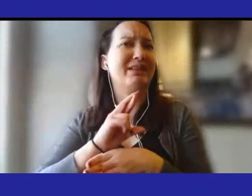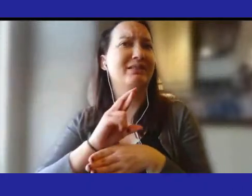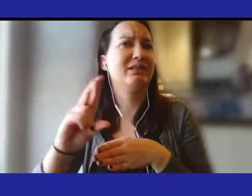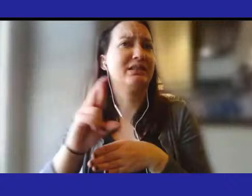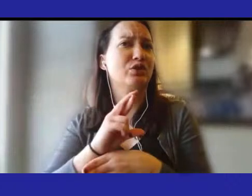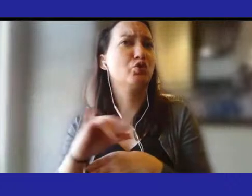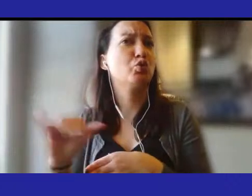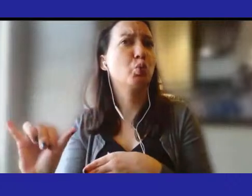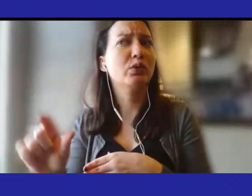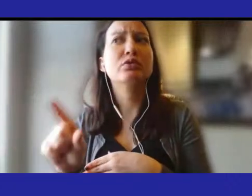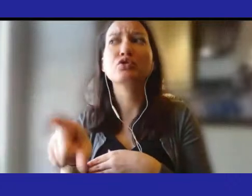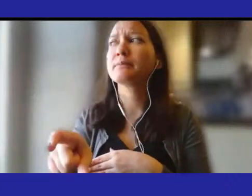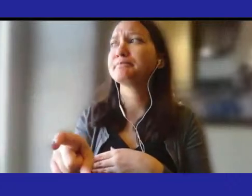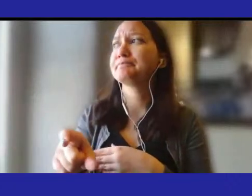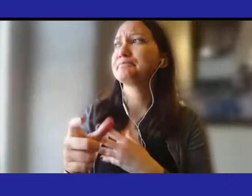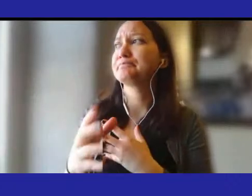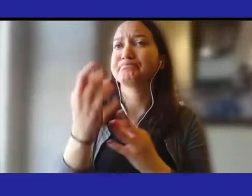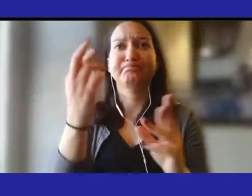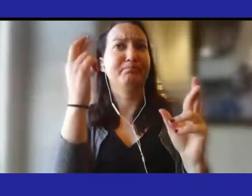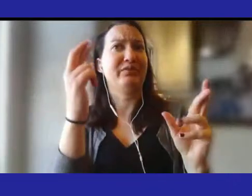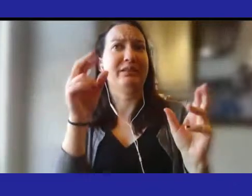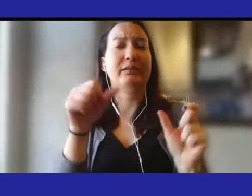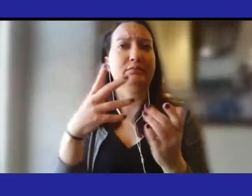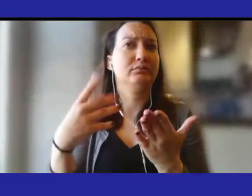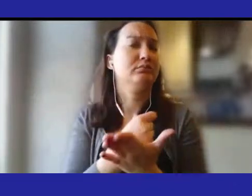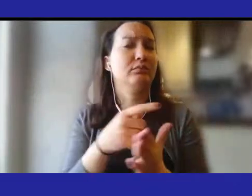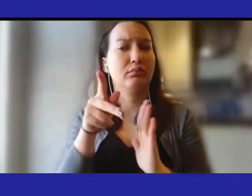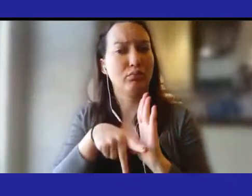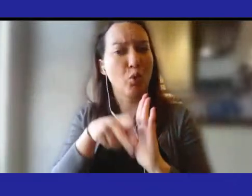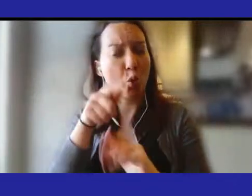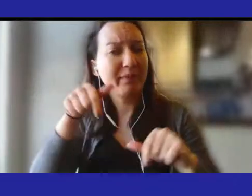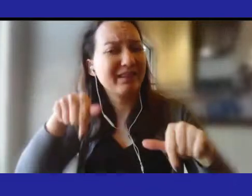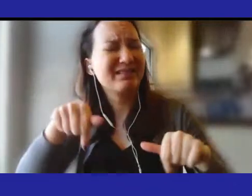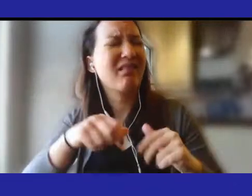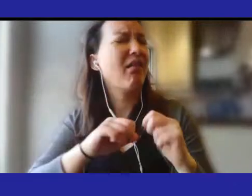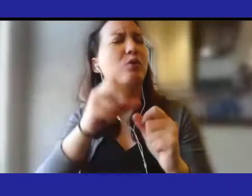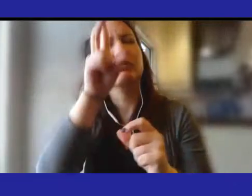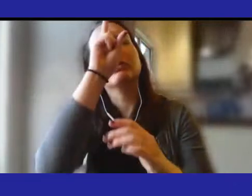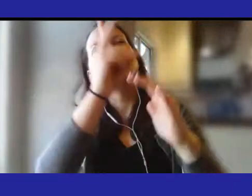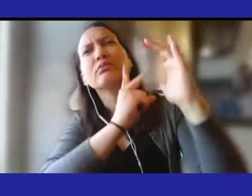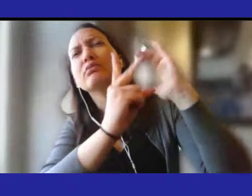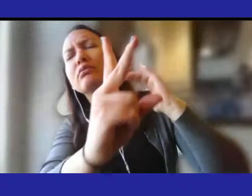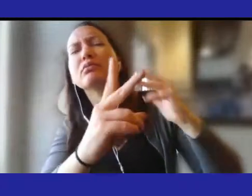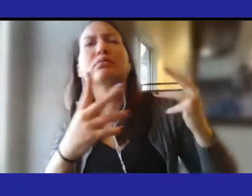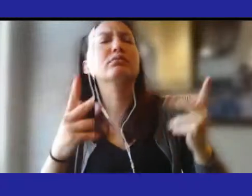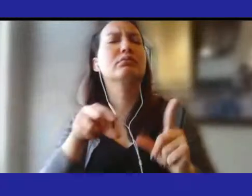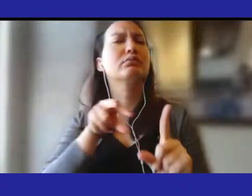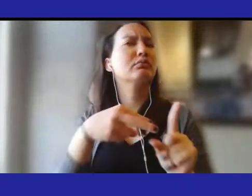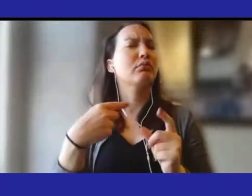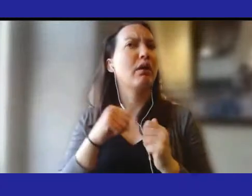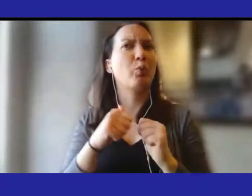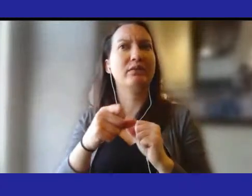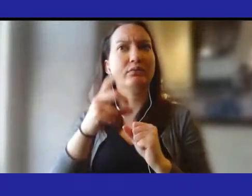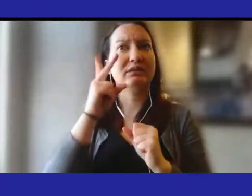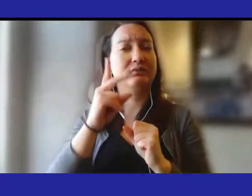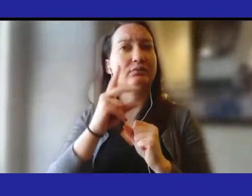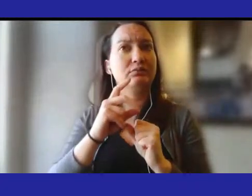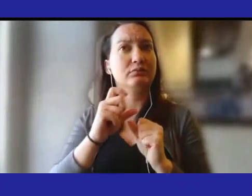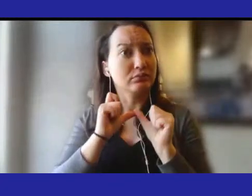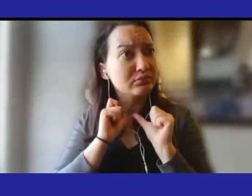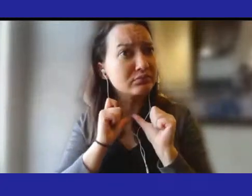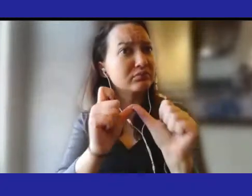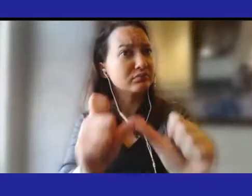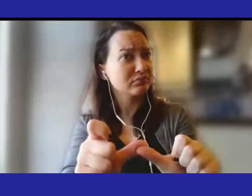should be hopefully being able to take advantage of programs like this. How do you see that? Is this something that we can see extending? Is it